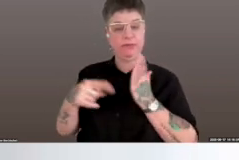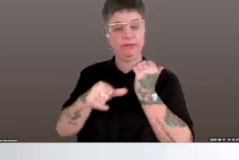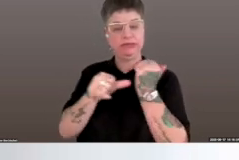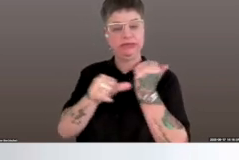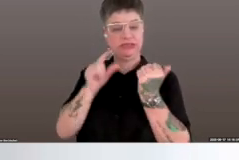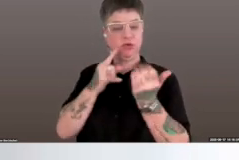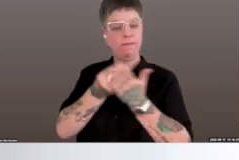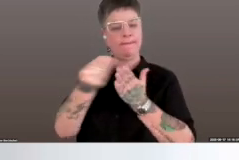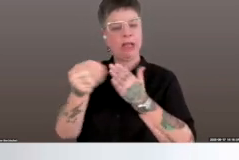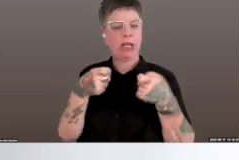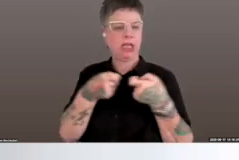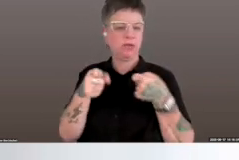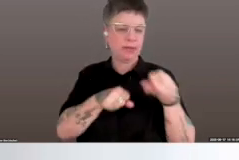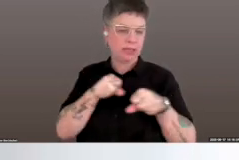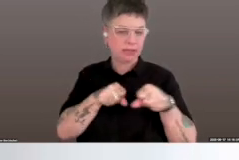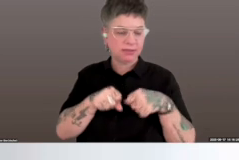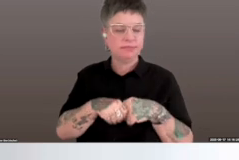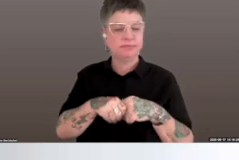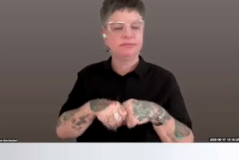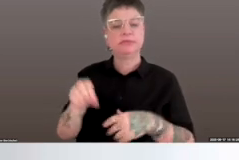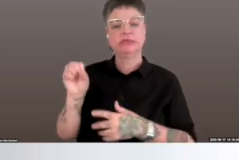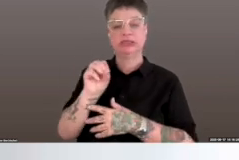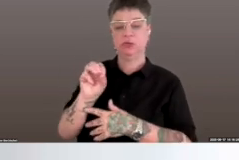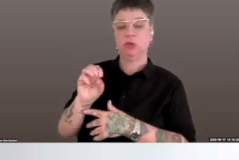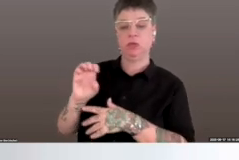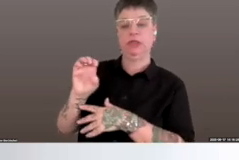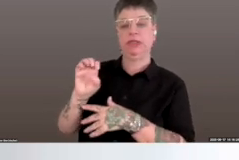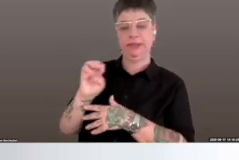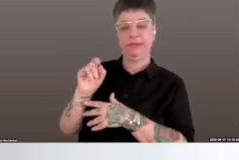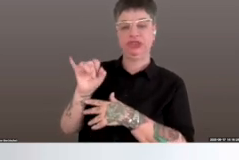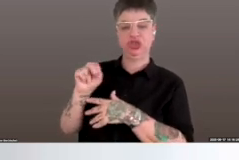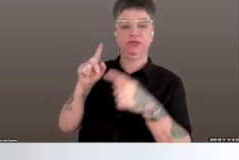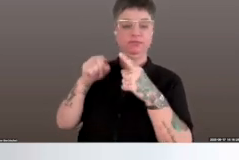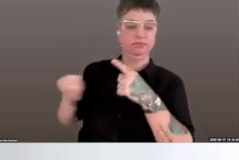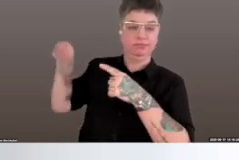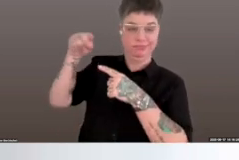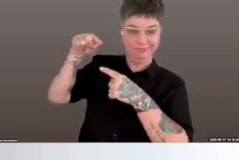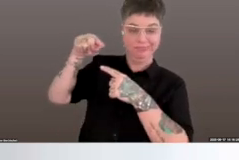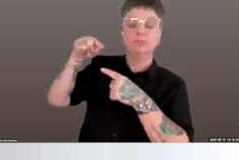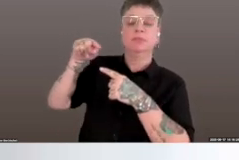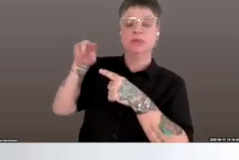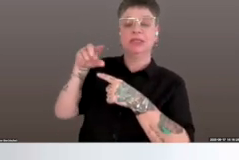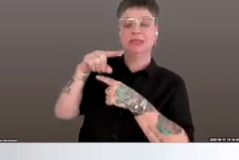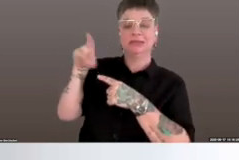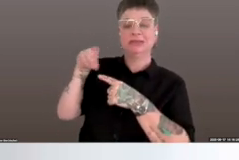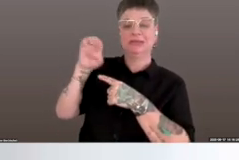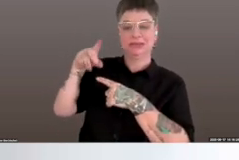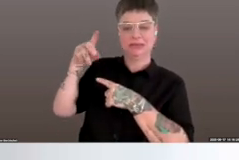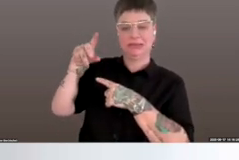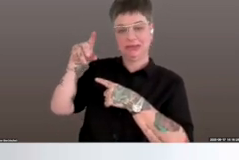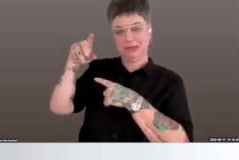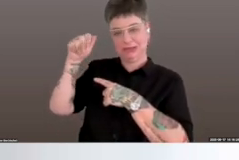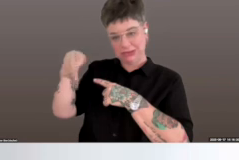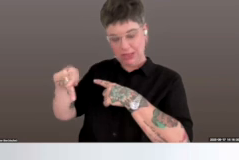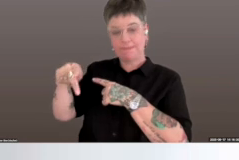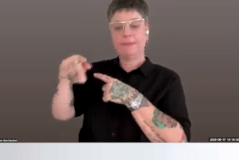for the purchase of an electric bicycle. The Zero Emission Assurance Project, or ZAP, offers incentives for battery or fuel cell replacements to reduce